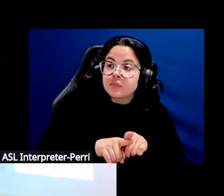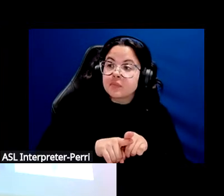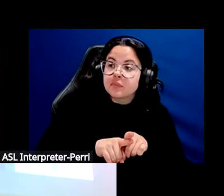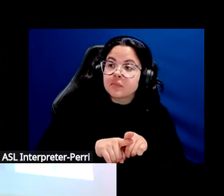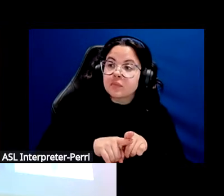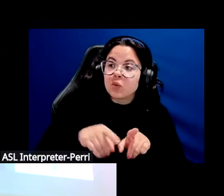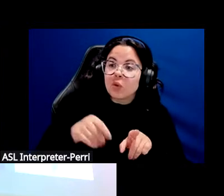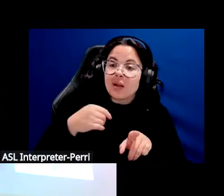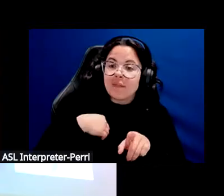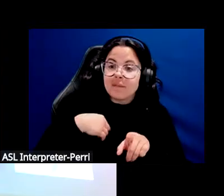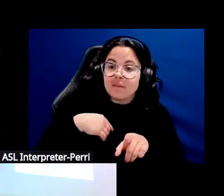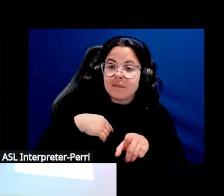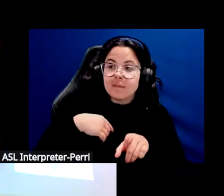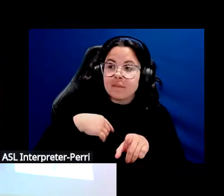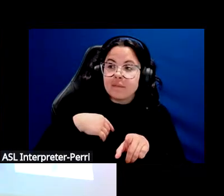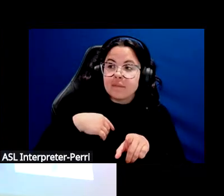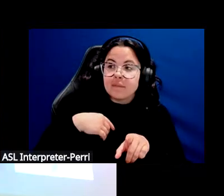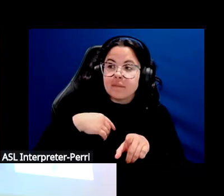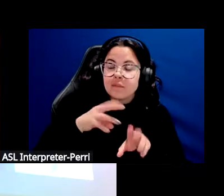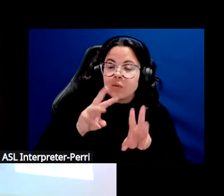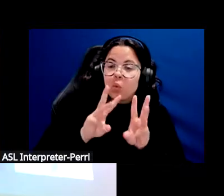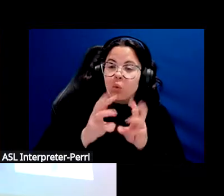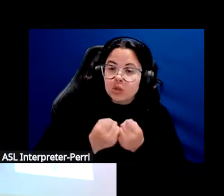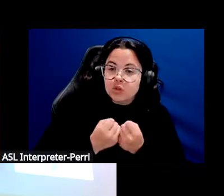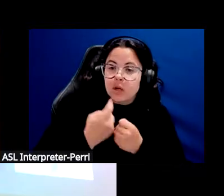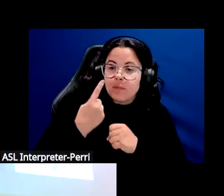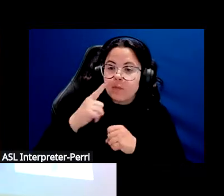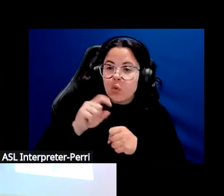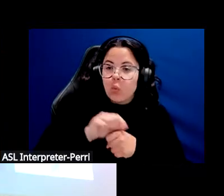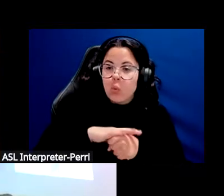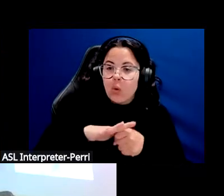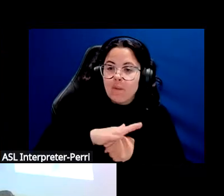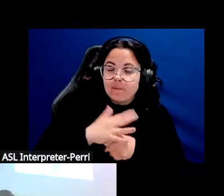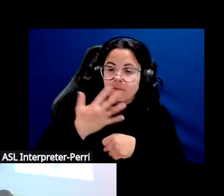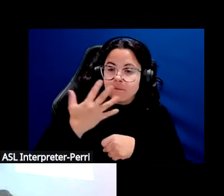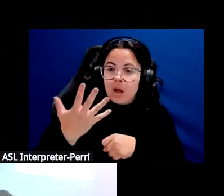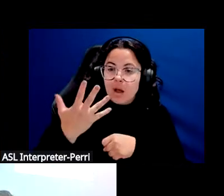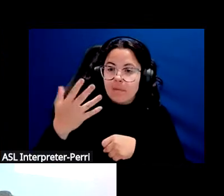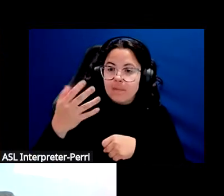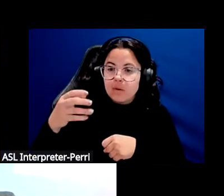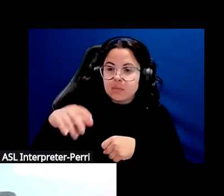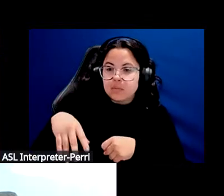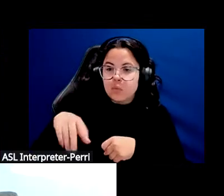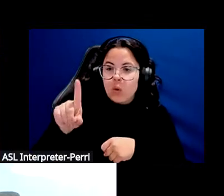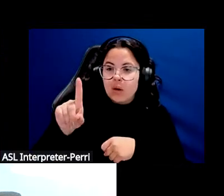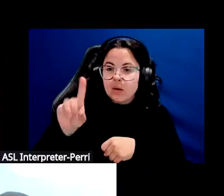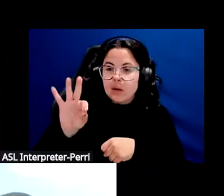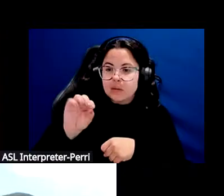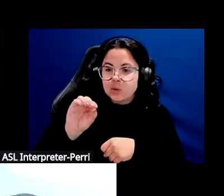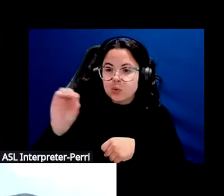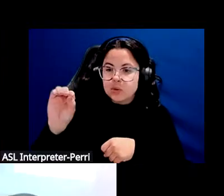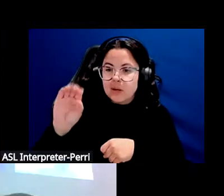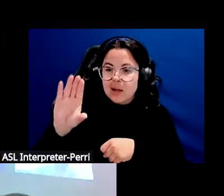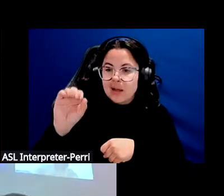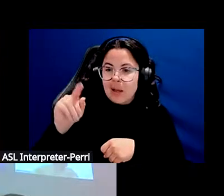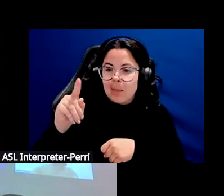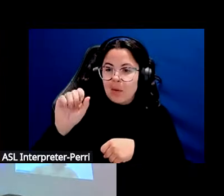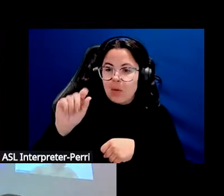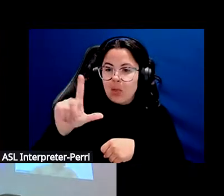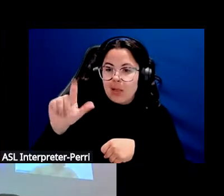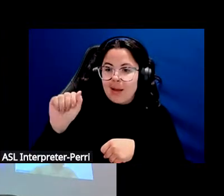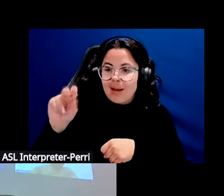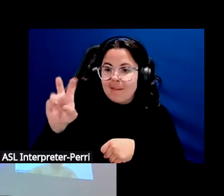having floodwise workshops for Ward 5. It's at 1900 Capitol Avenue